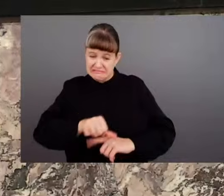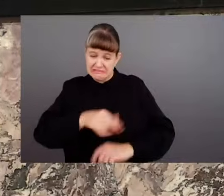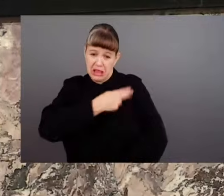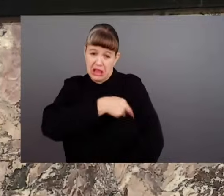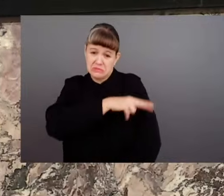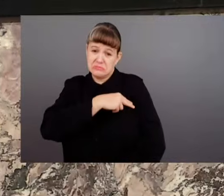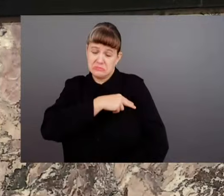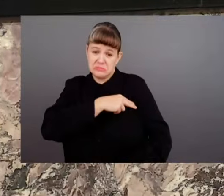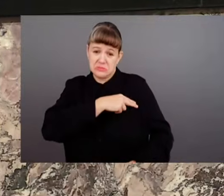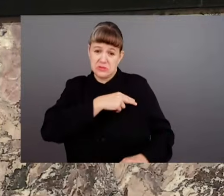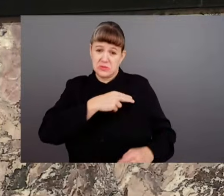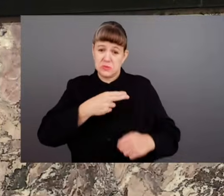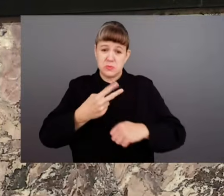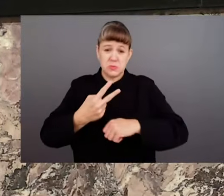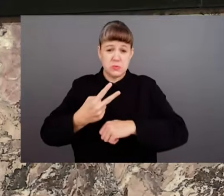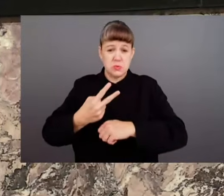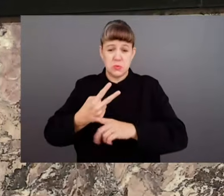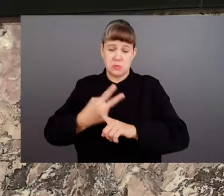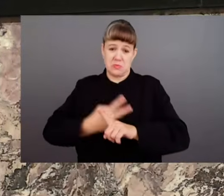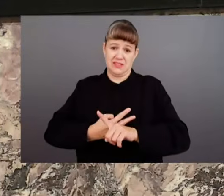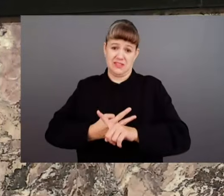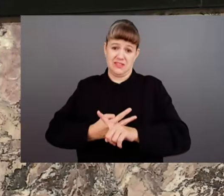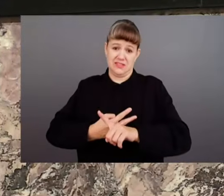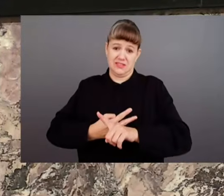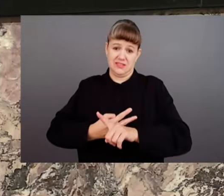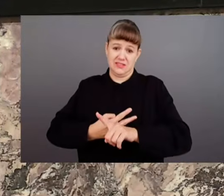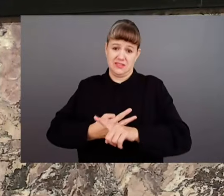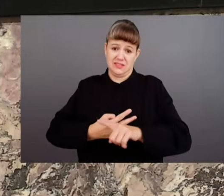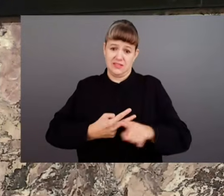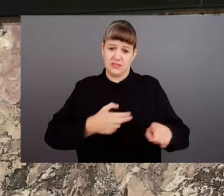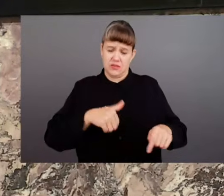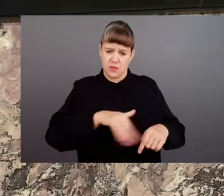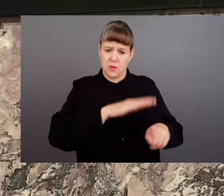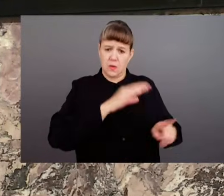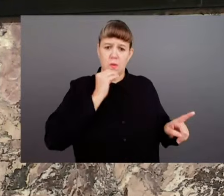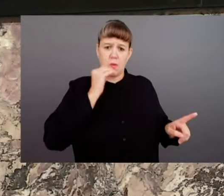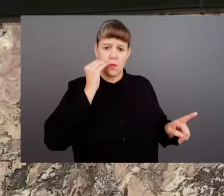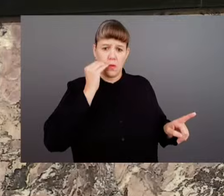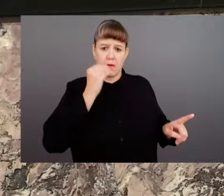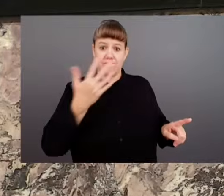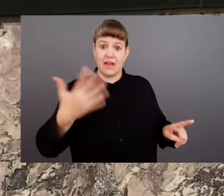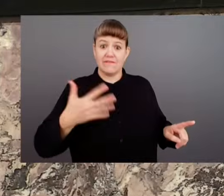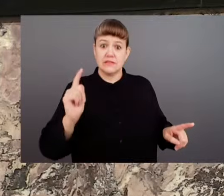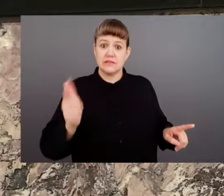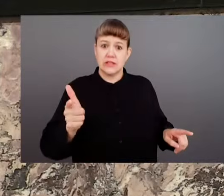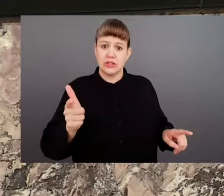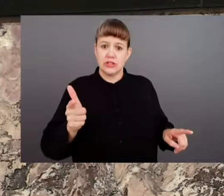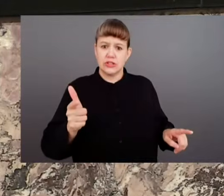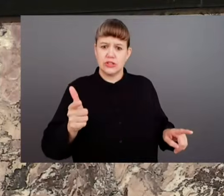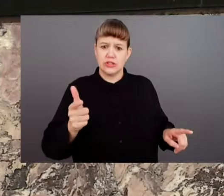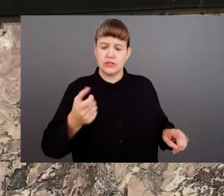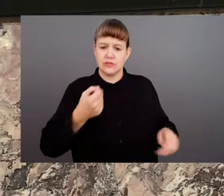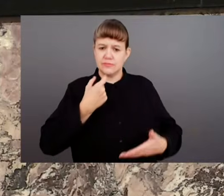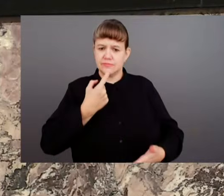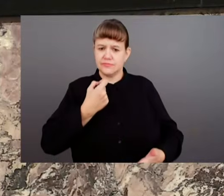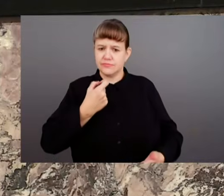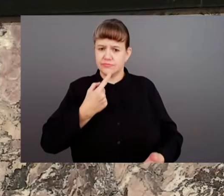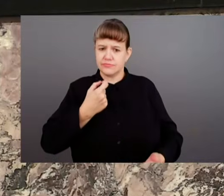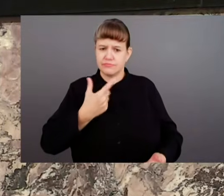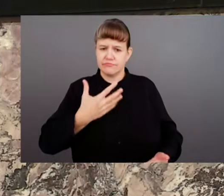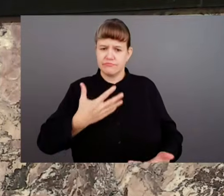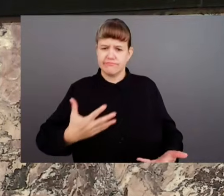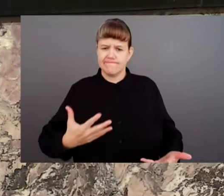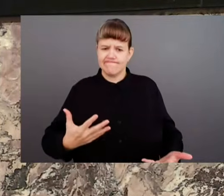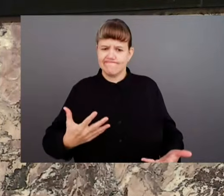on antibiotics. Tragically, this happens more often than we think. Although awareness is growing, recognition